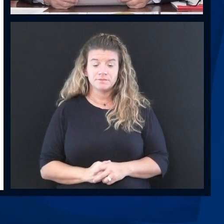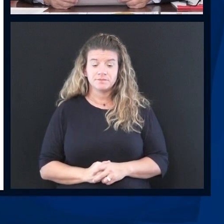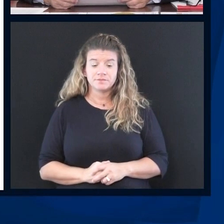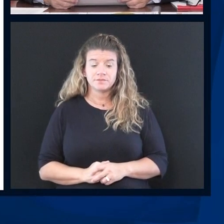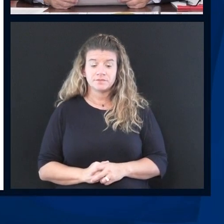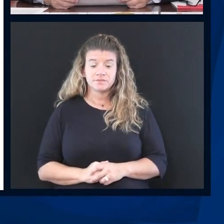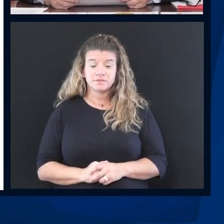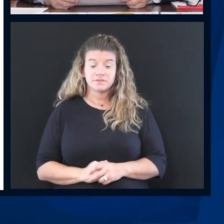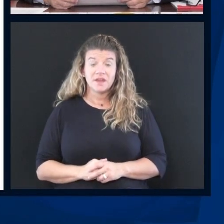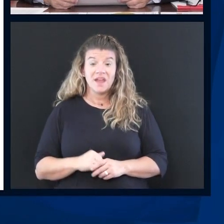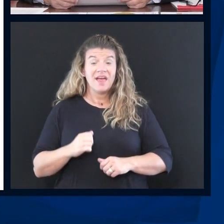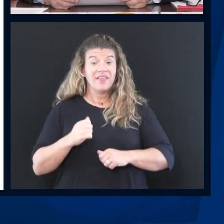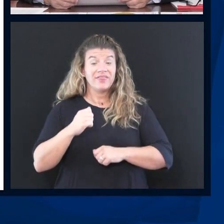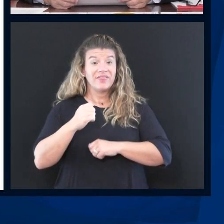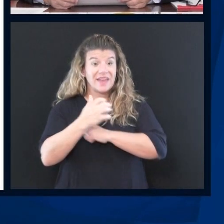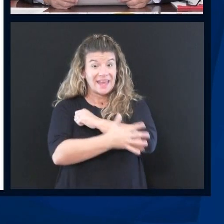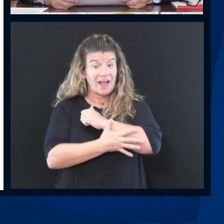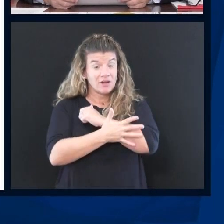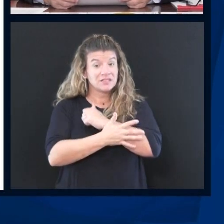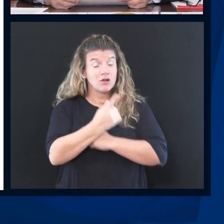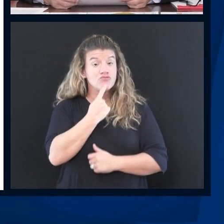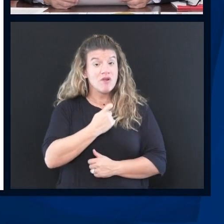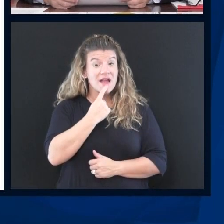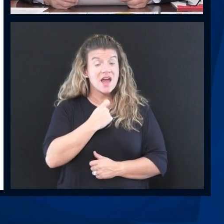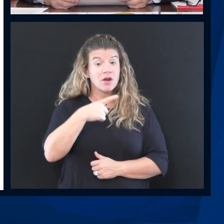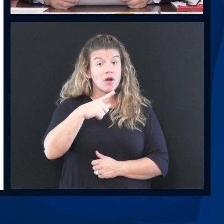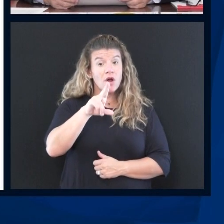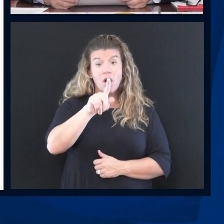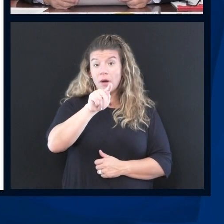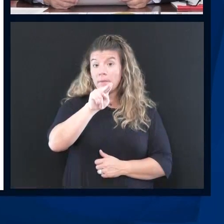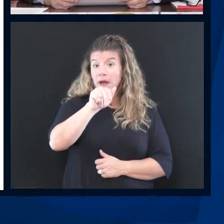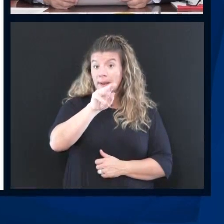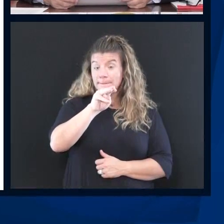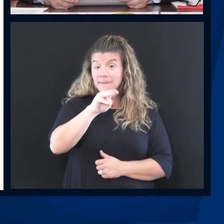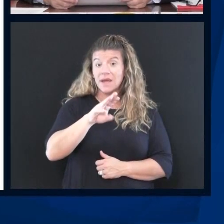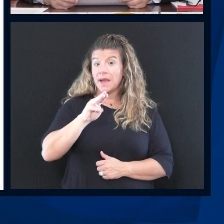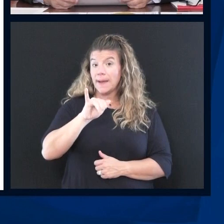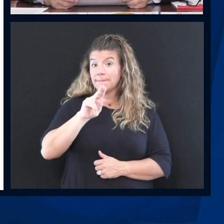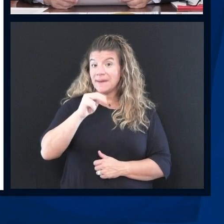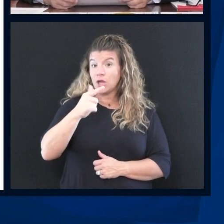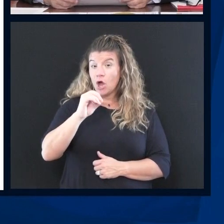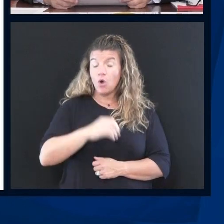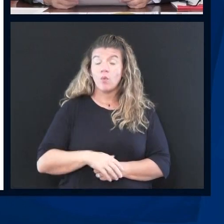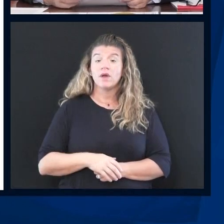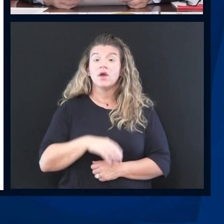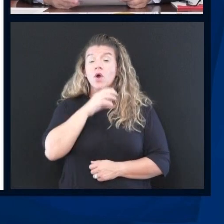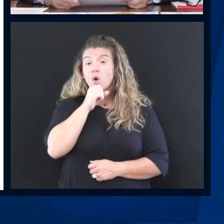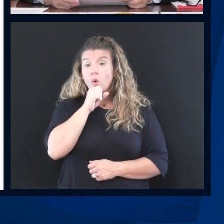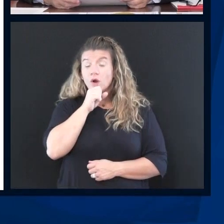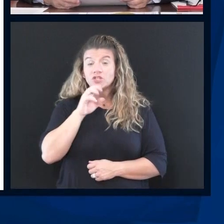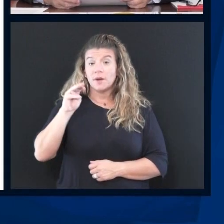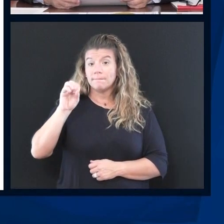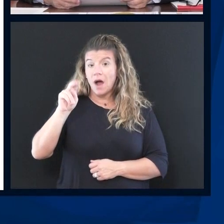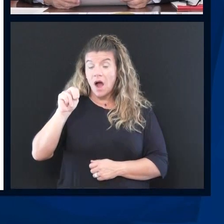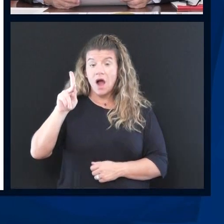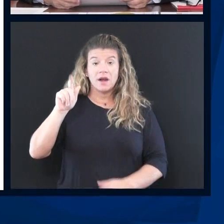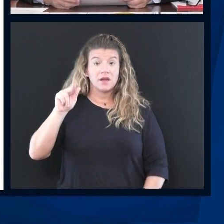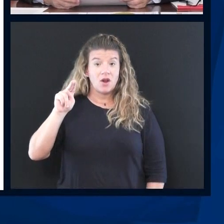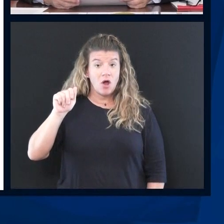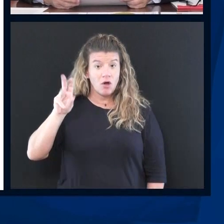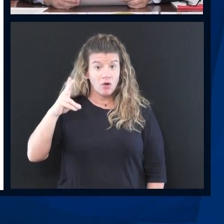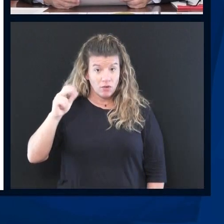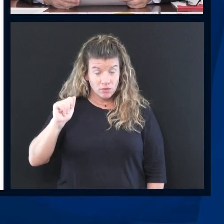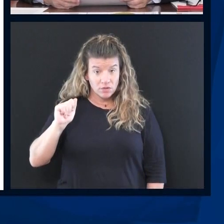counties that are in the red are Putnam and Mingo. The counties in the orange are Mon County, Kanawha